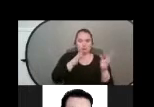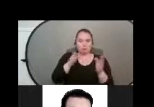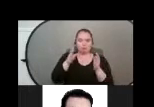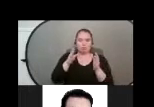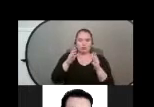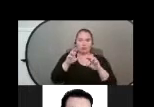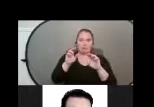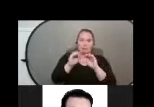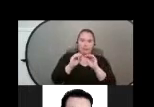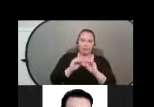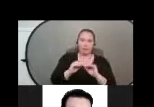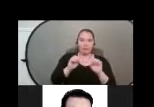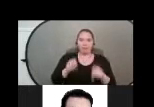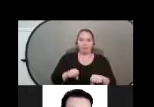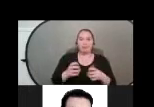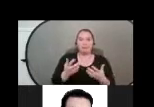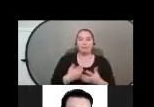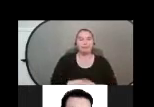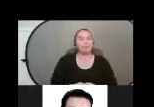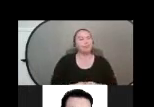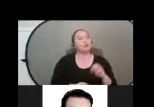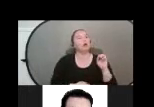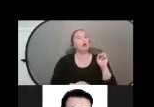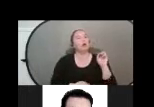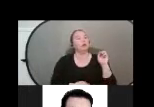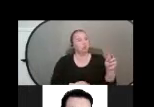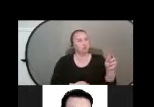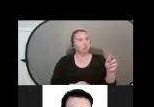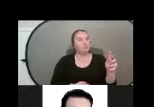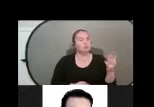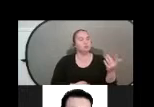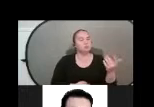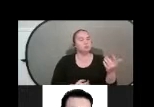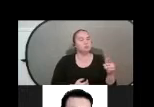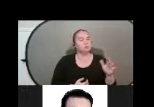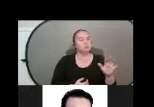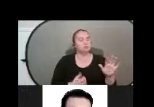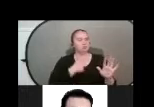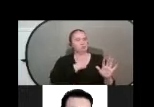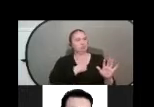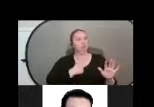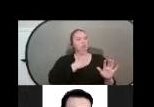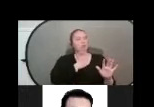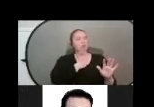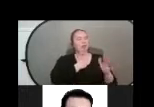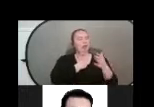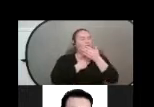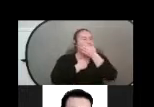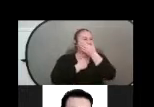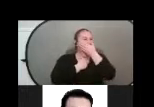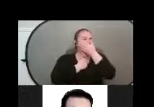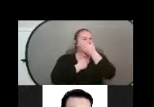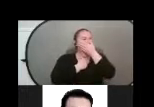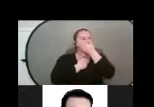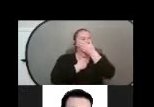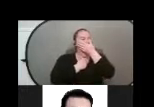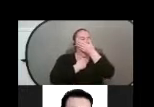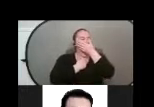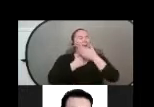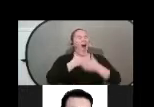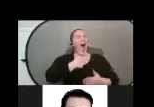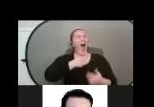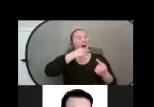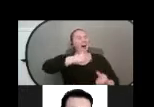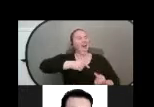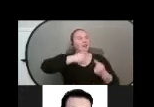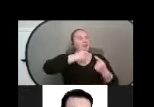Okay. So, yeah, I guess I'm sort of, we struggled pretty mightily with how to draw